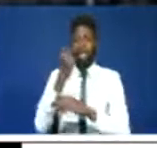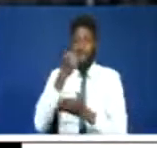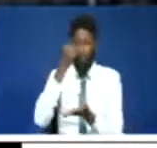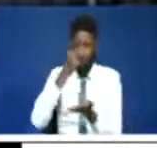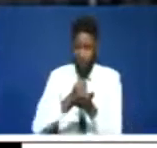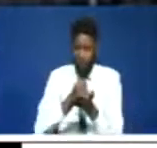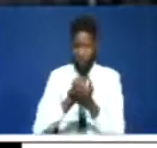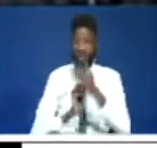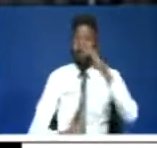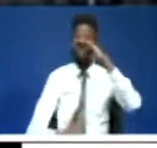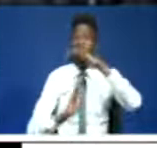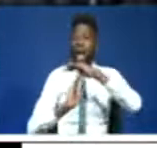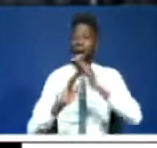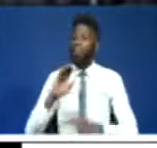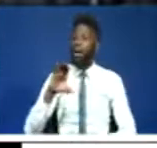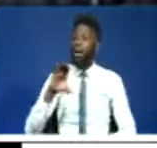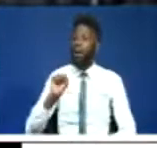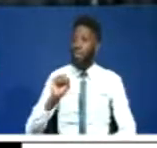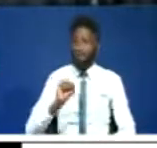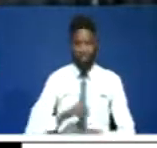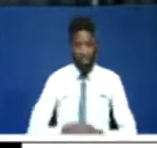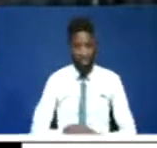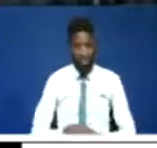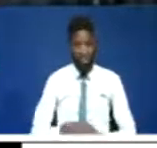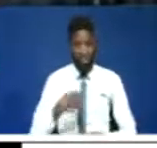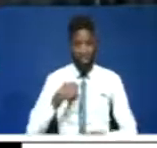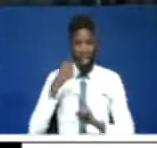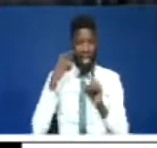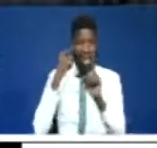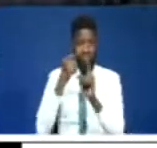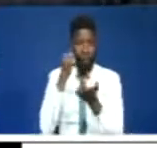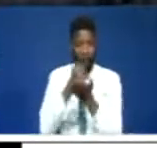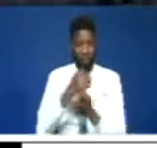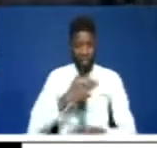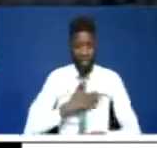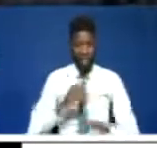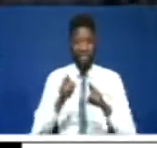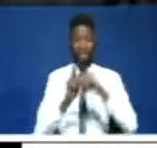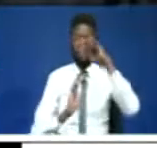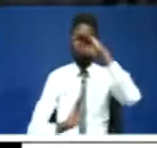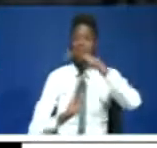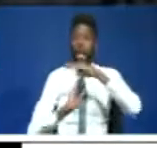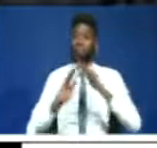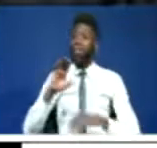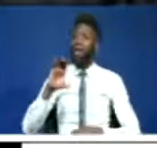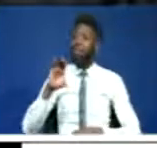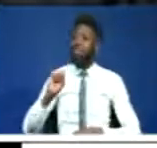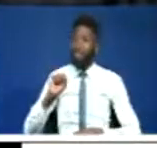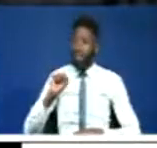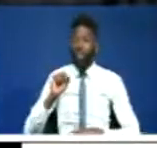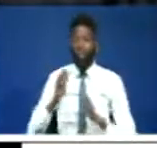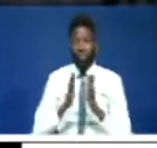Secretary. That I undertake to hold my office as Prime Cabinet Secretary with honor and